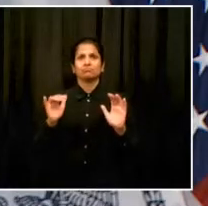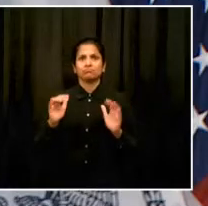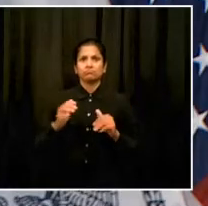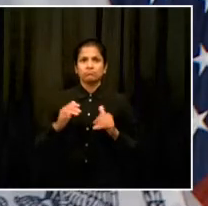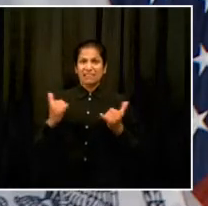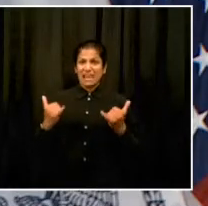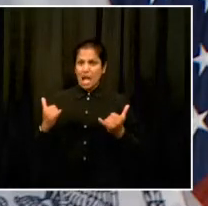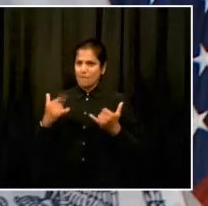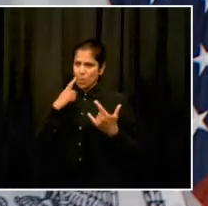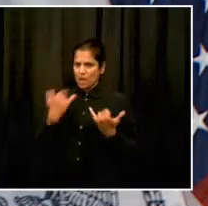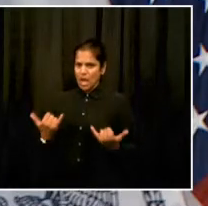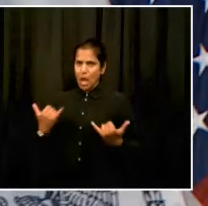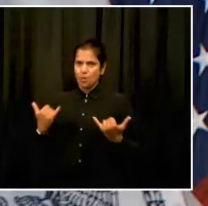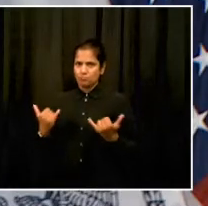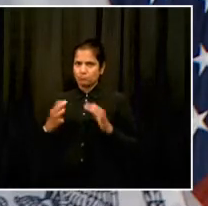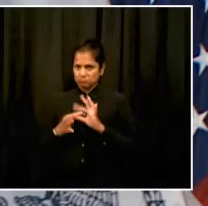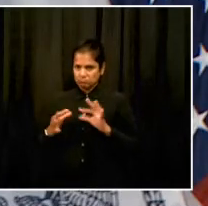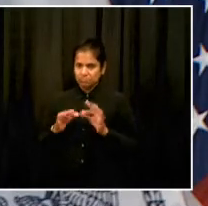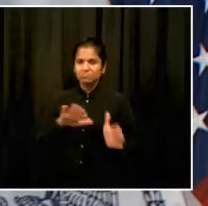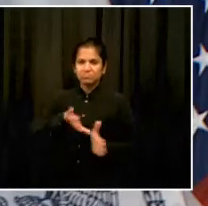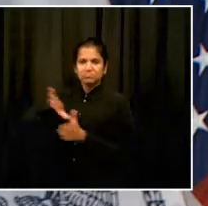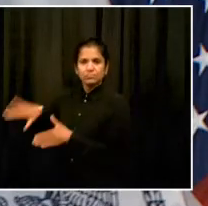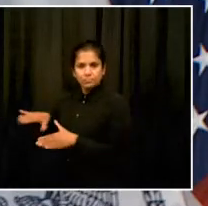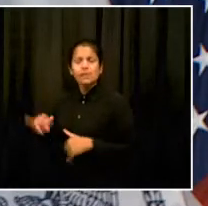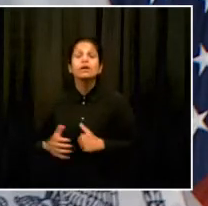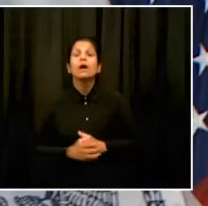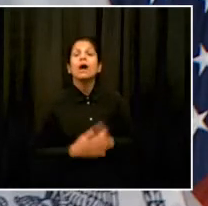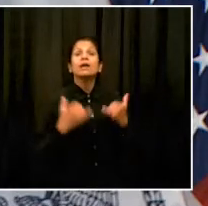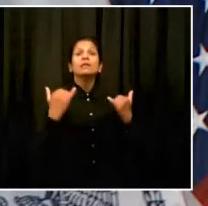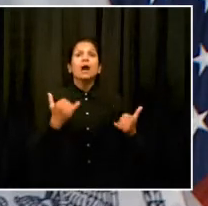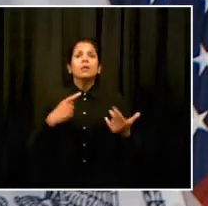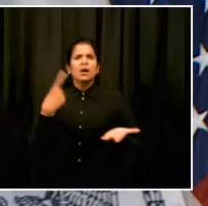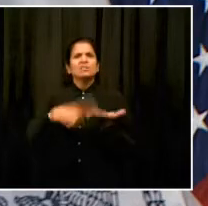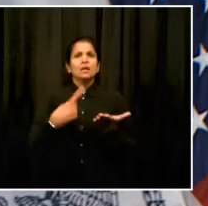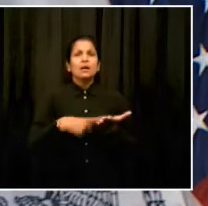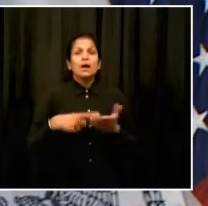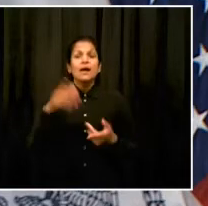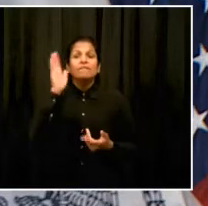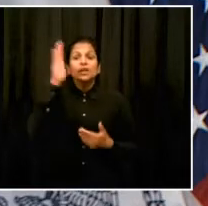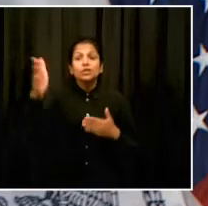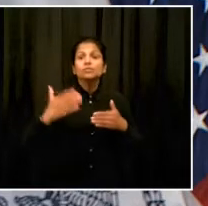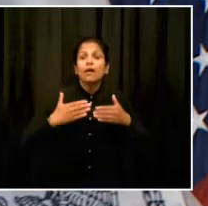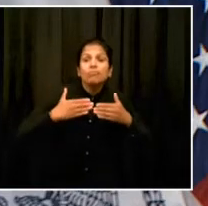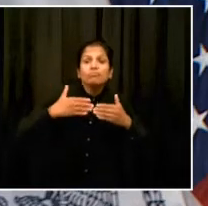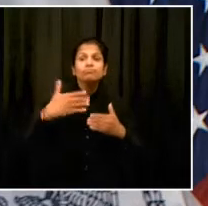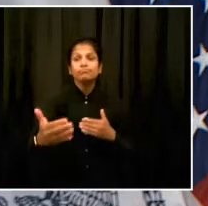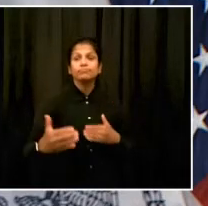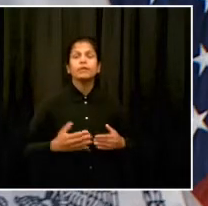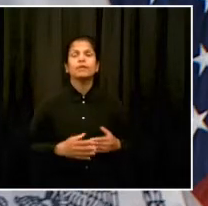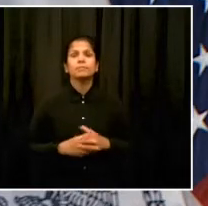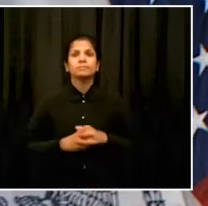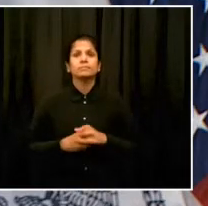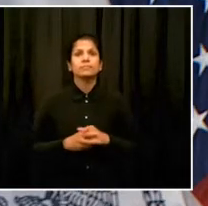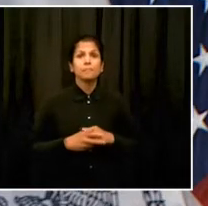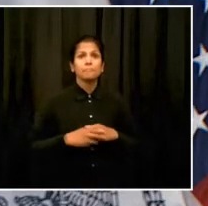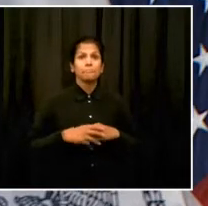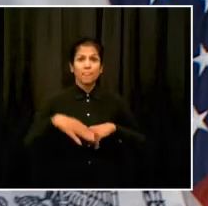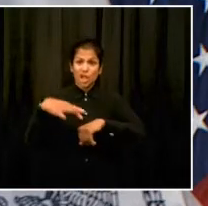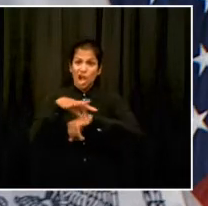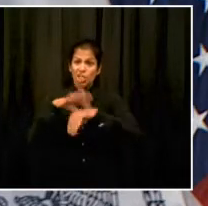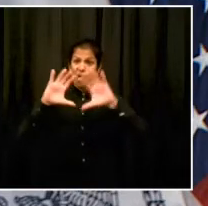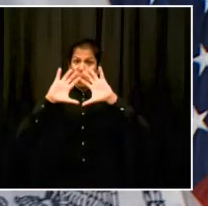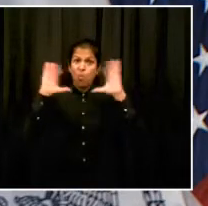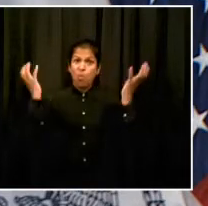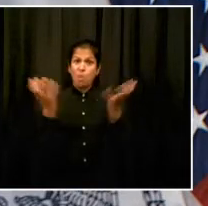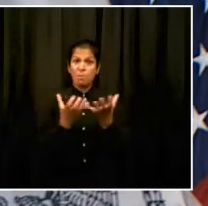years, is the result of global warming. We've been seeing more and more pressure on coastal areas all around